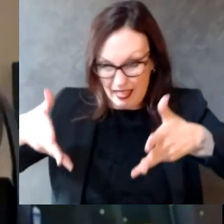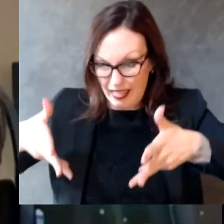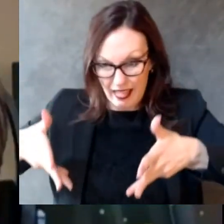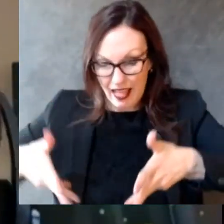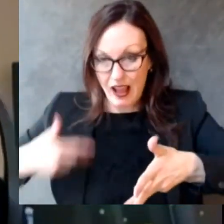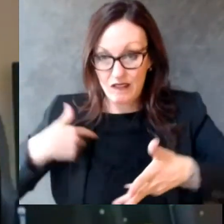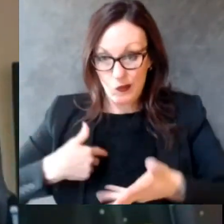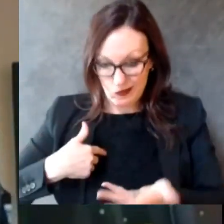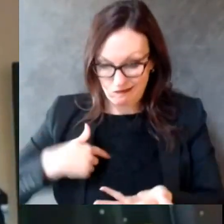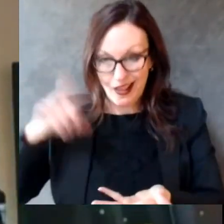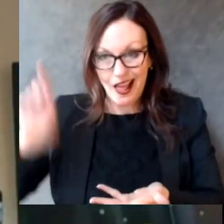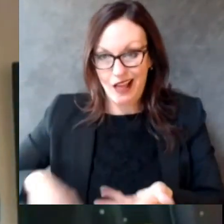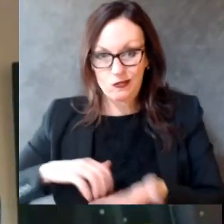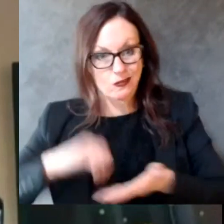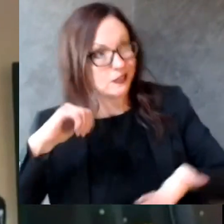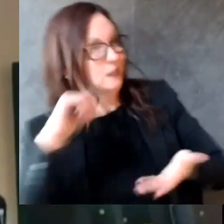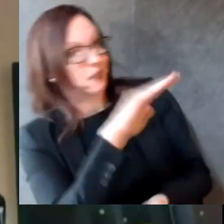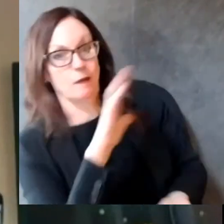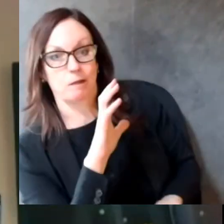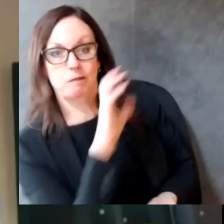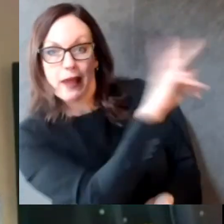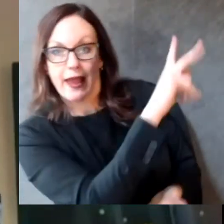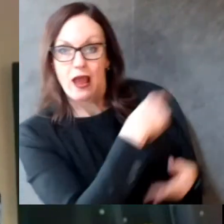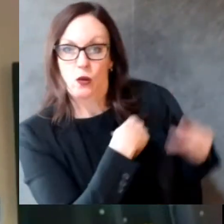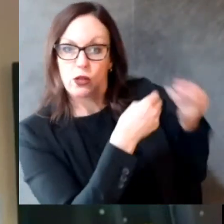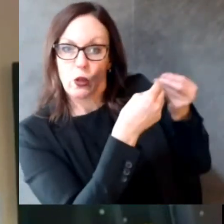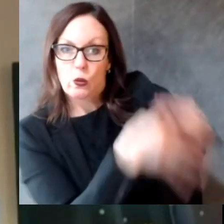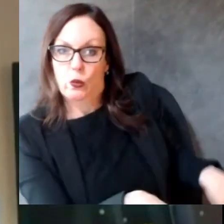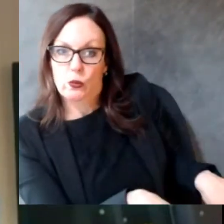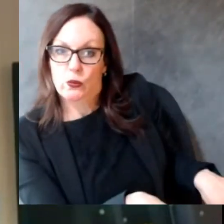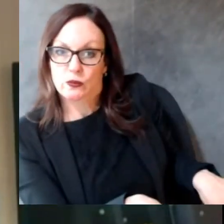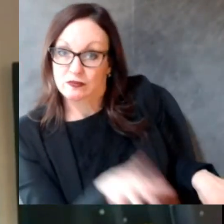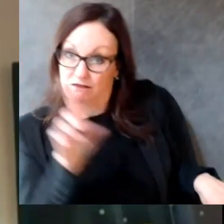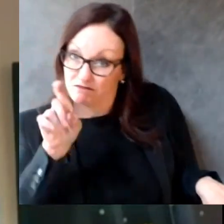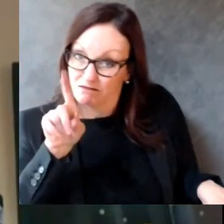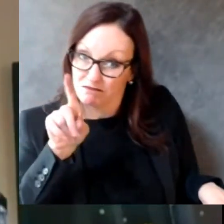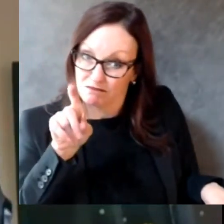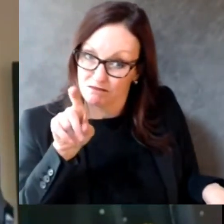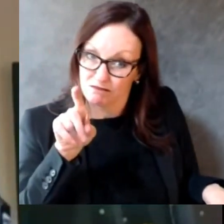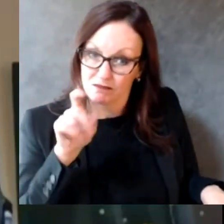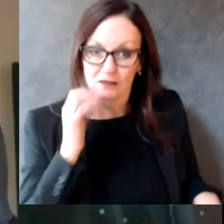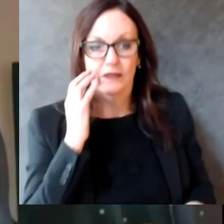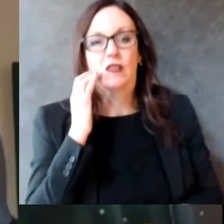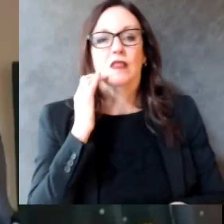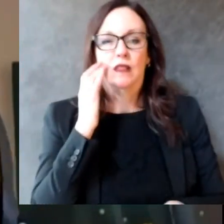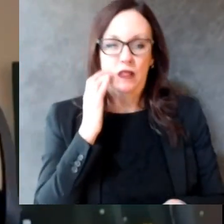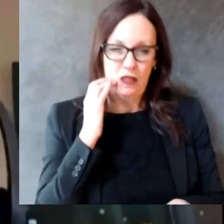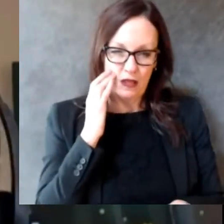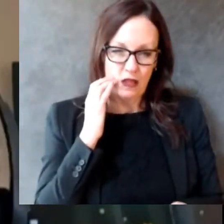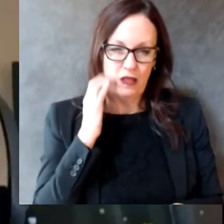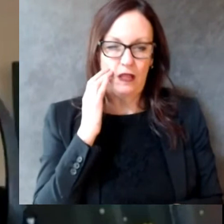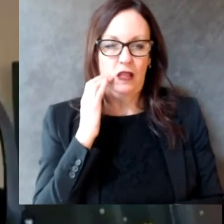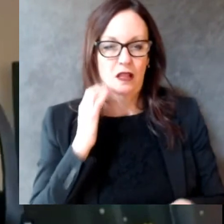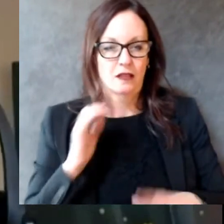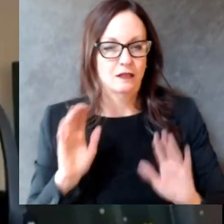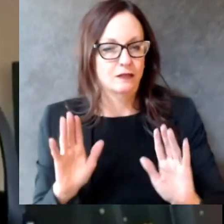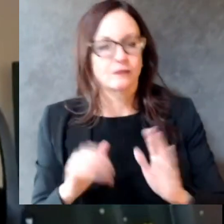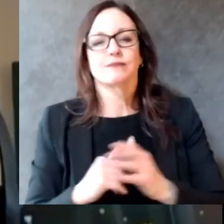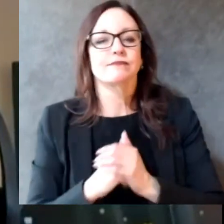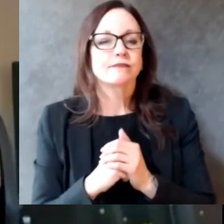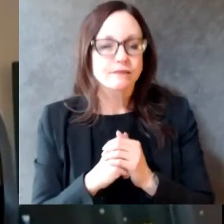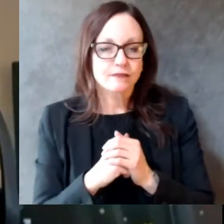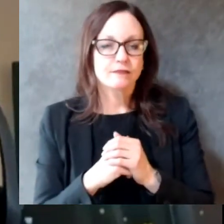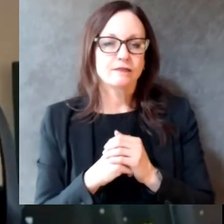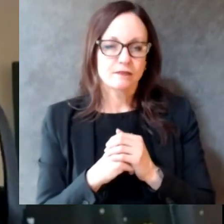policy was presented, and I think it's a rational policy moving forward to